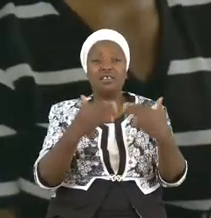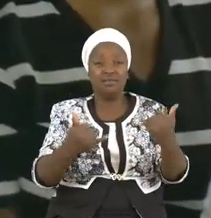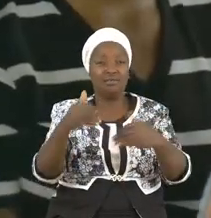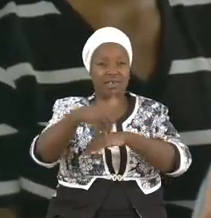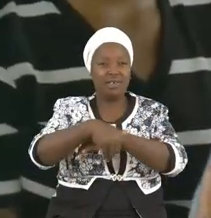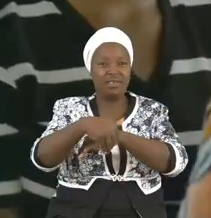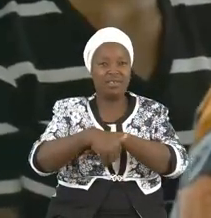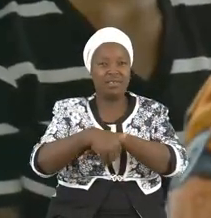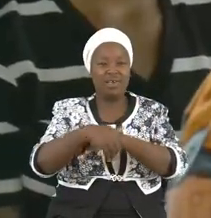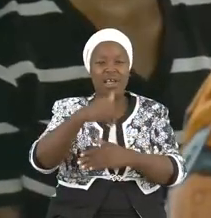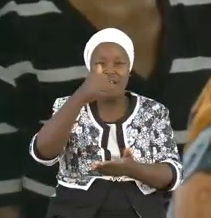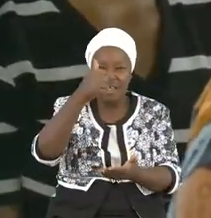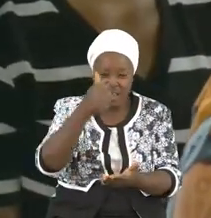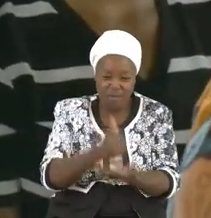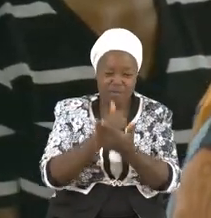Amen in your life.